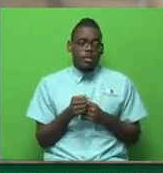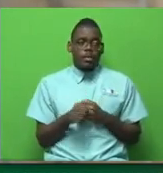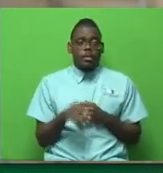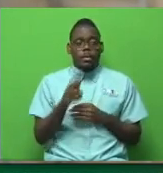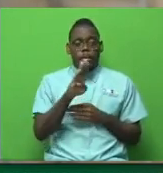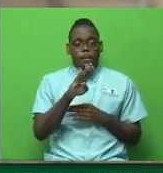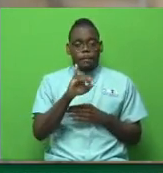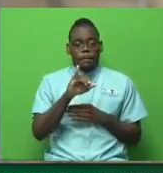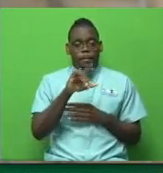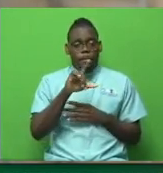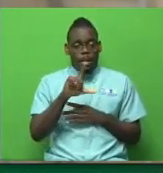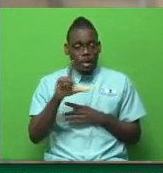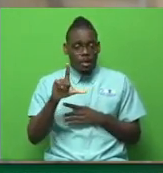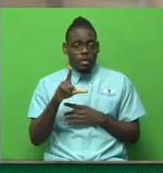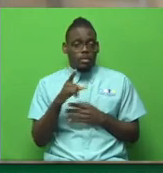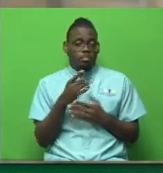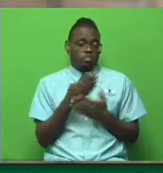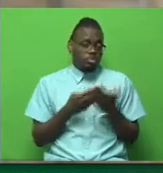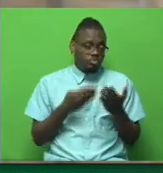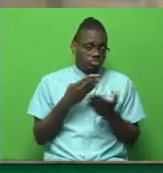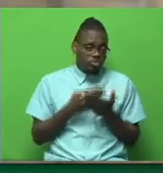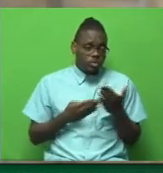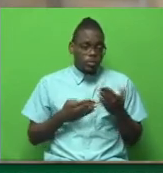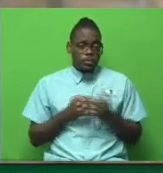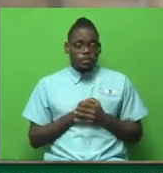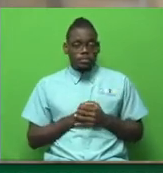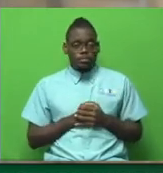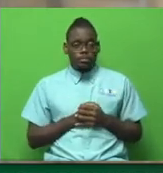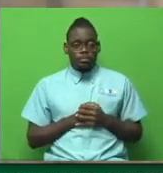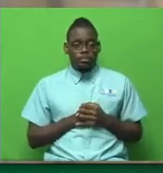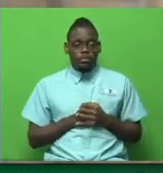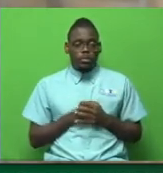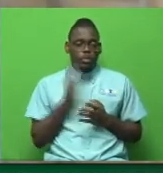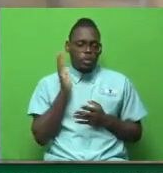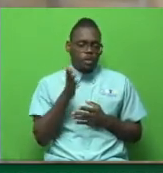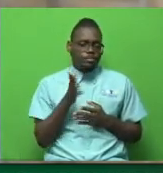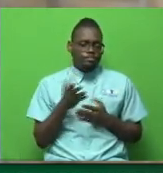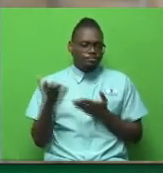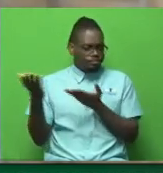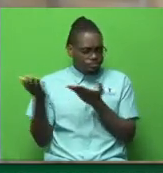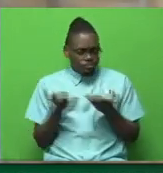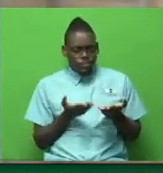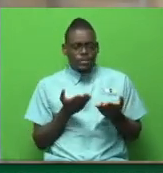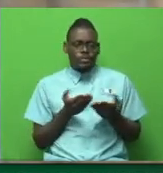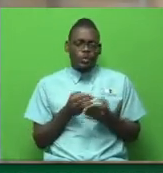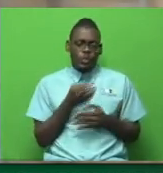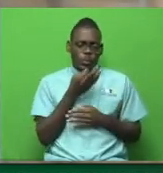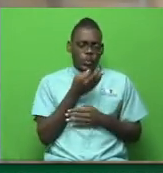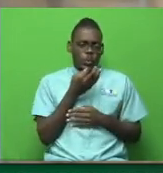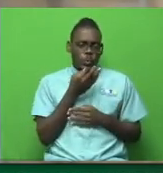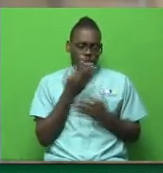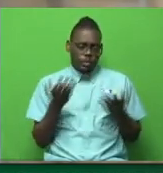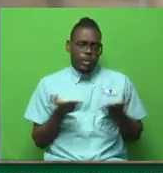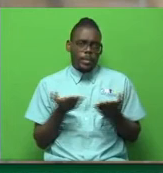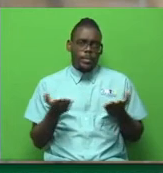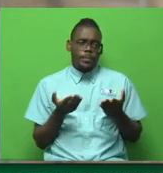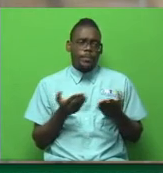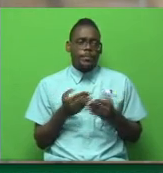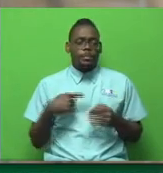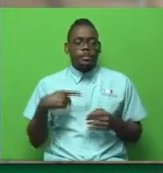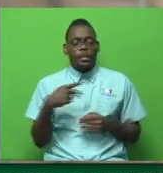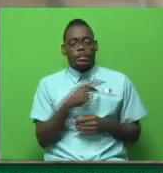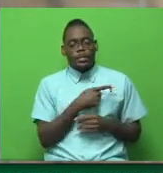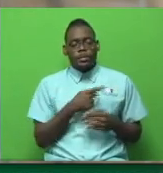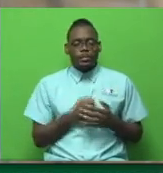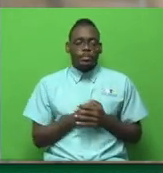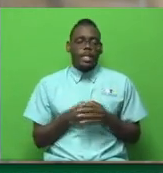the lrc and will eventually come to this August chamber thank you let me move on